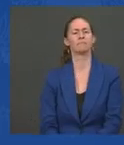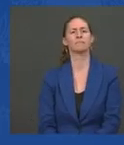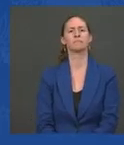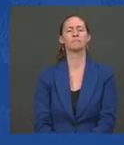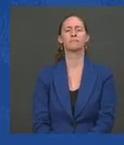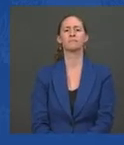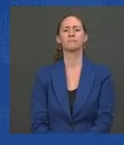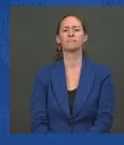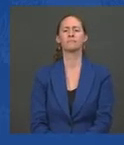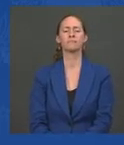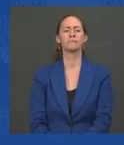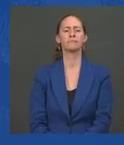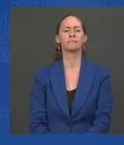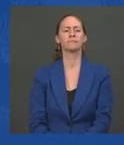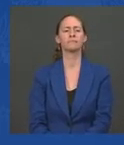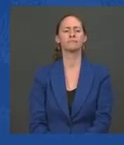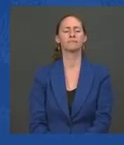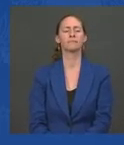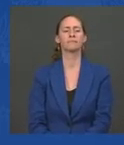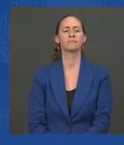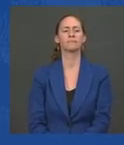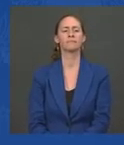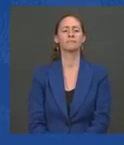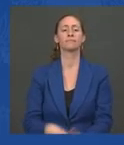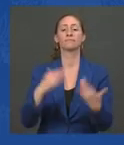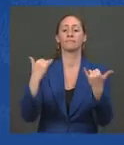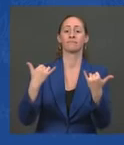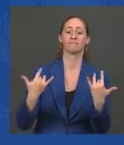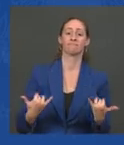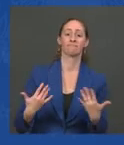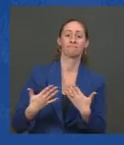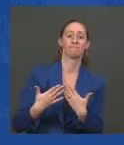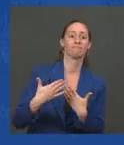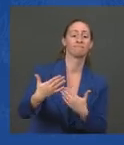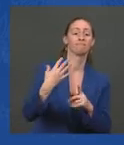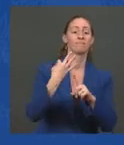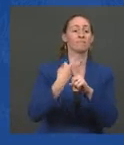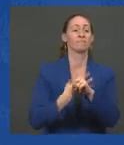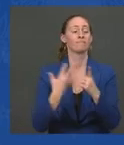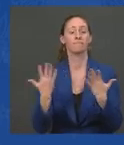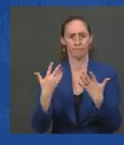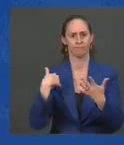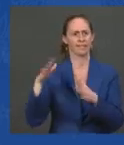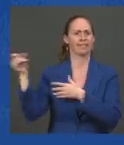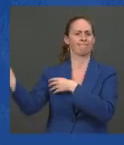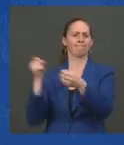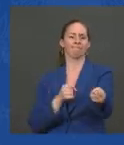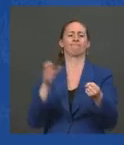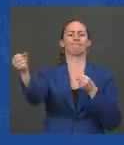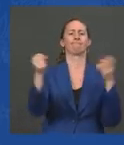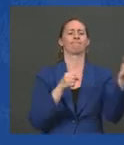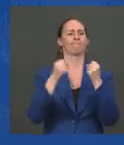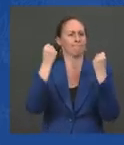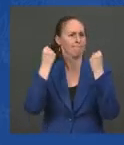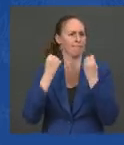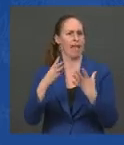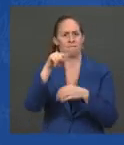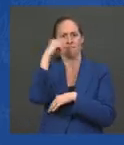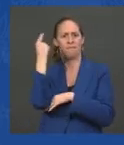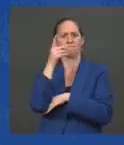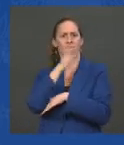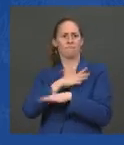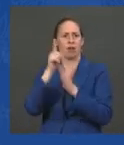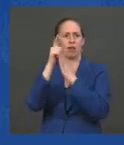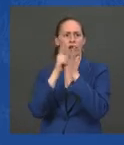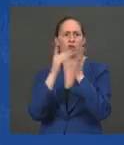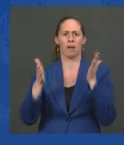we've appointed more black women to the federal circuit courts and more former public defenders to the bench than any administration in all of American